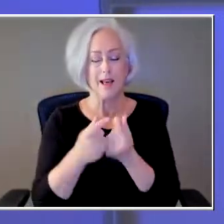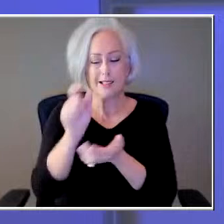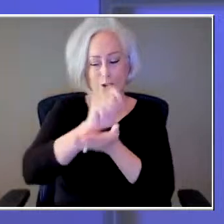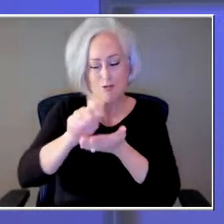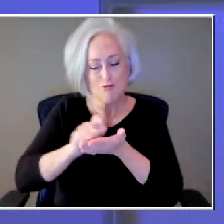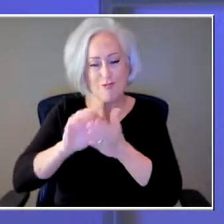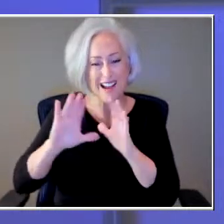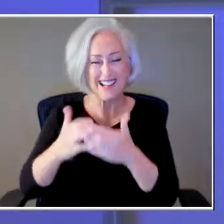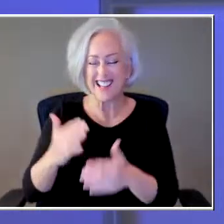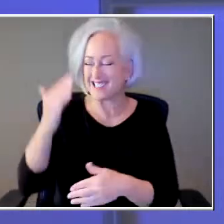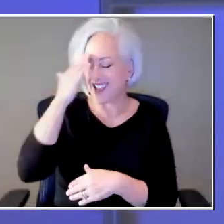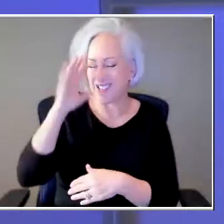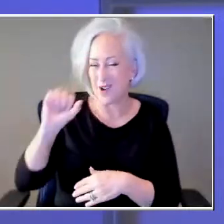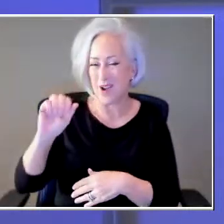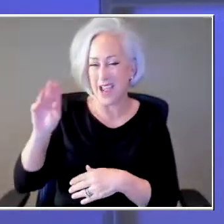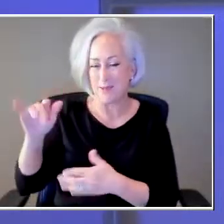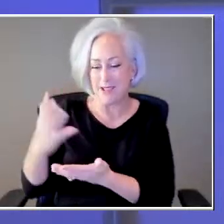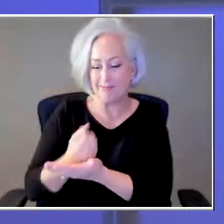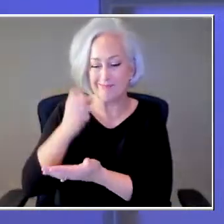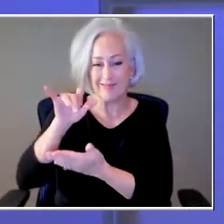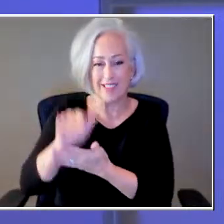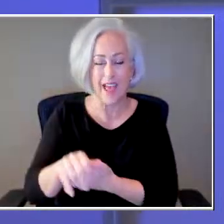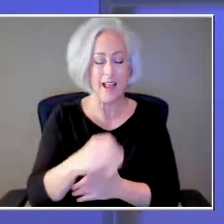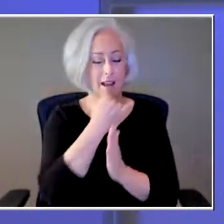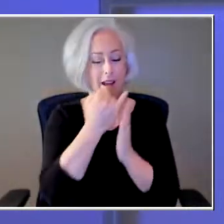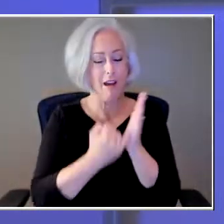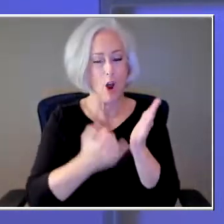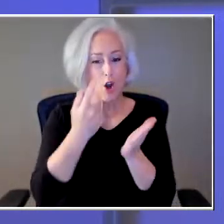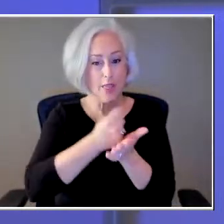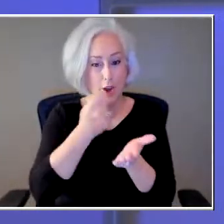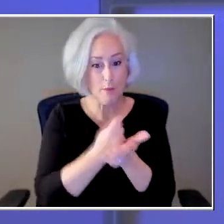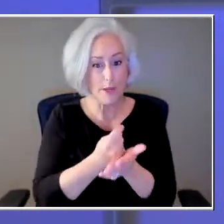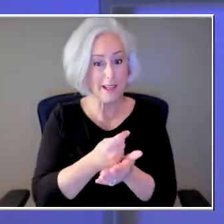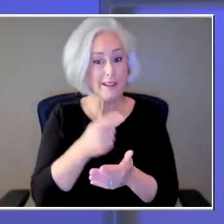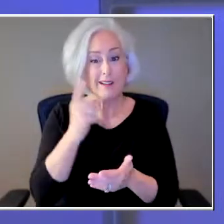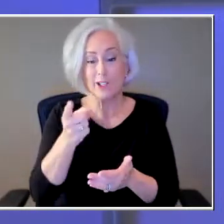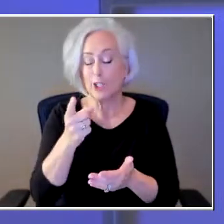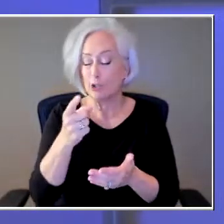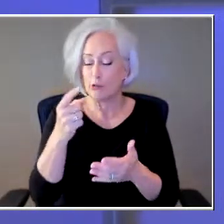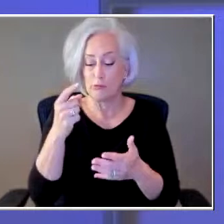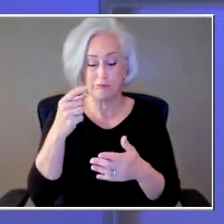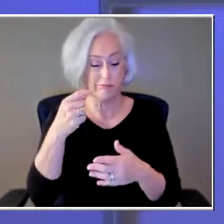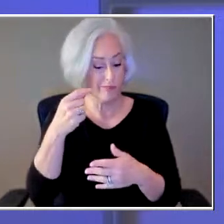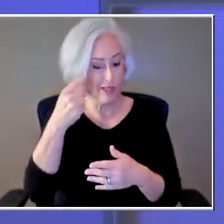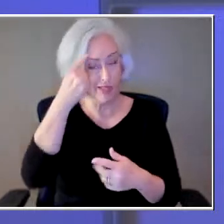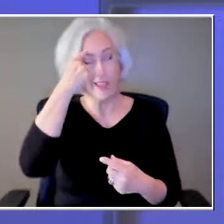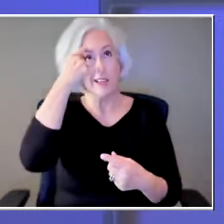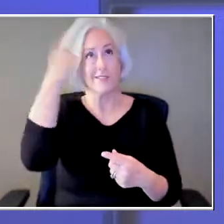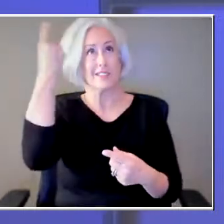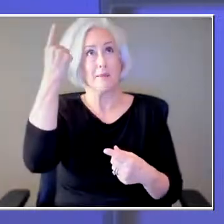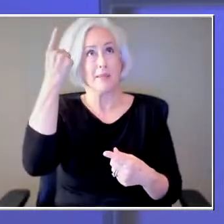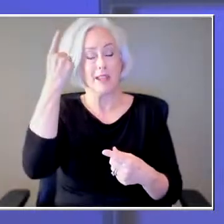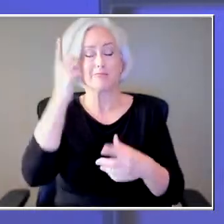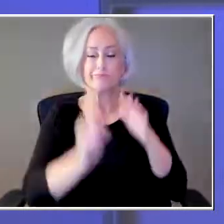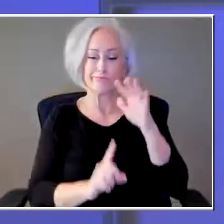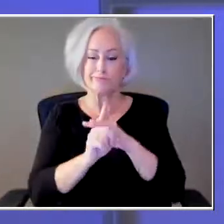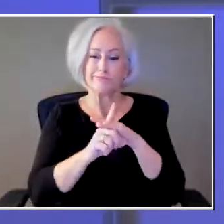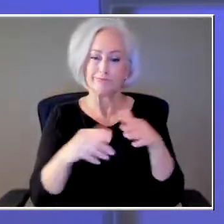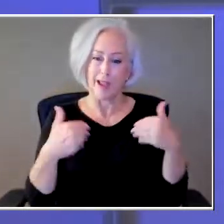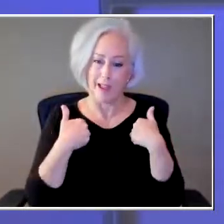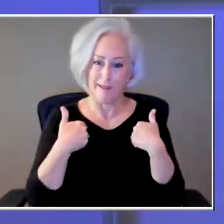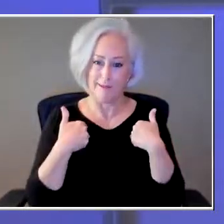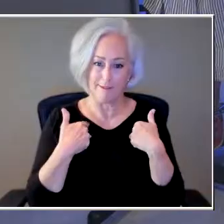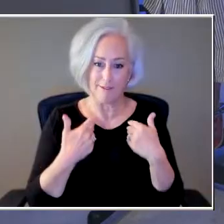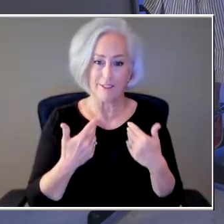of, art therapy. So really, you name it, it's try to offer a well-rounded option of programs for